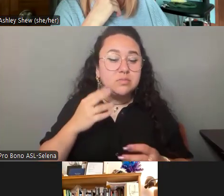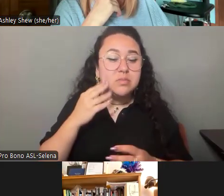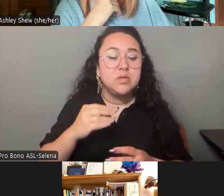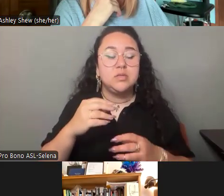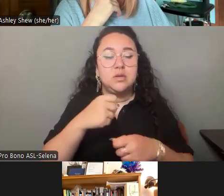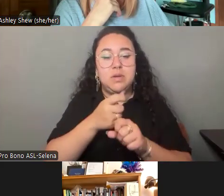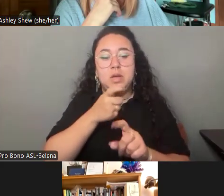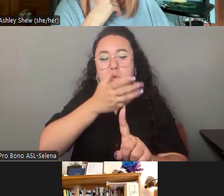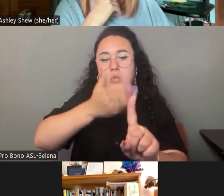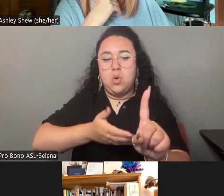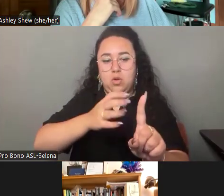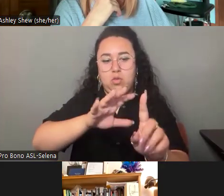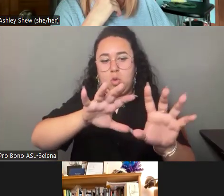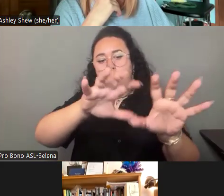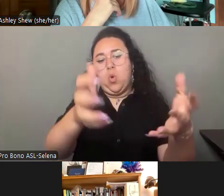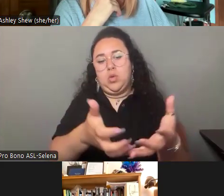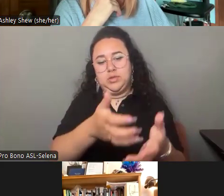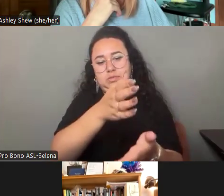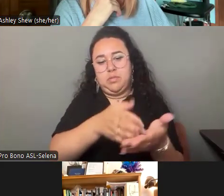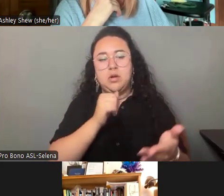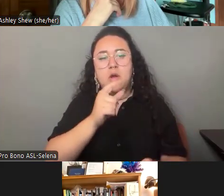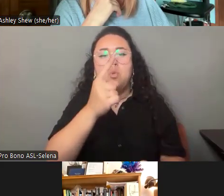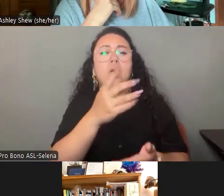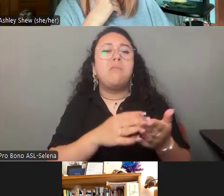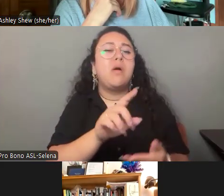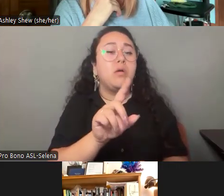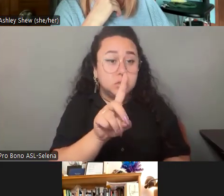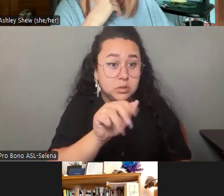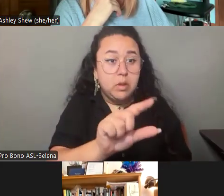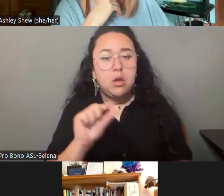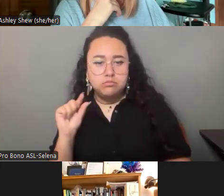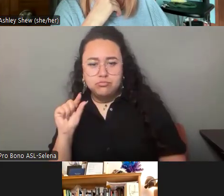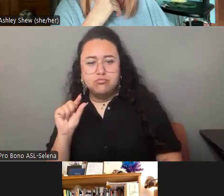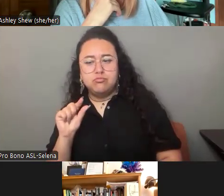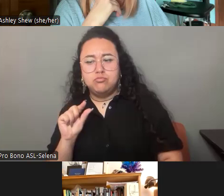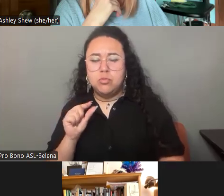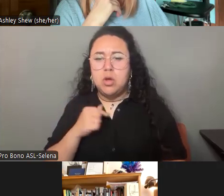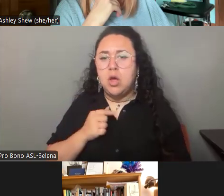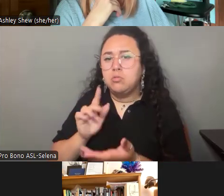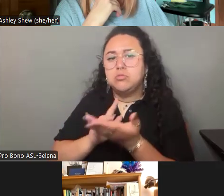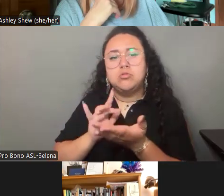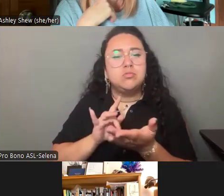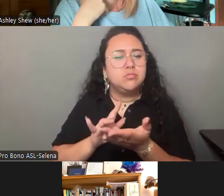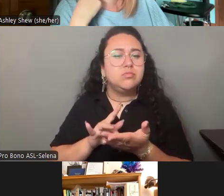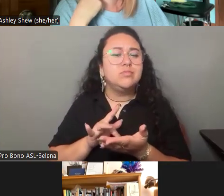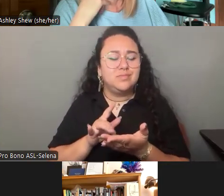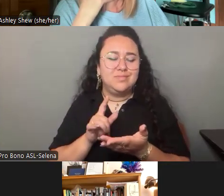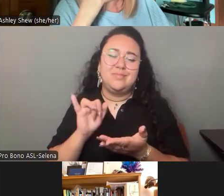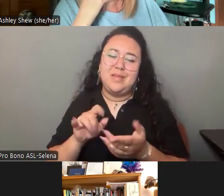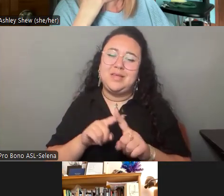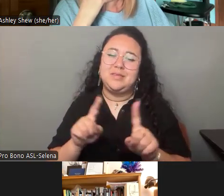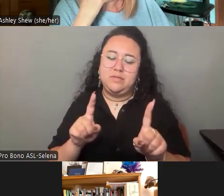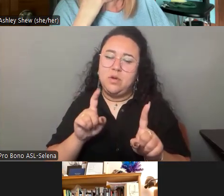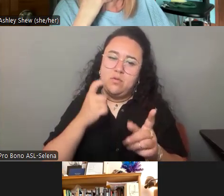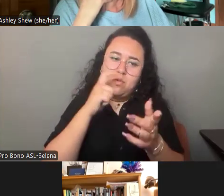of that, rather than one component of that, is what makes the difference. And